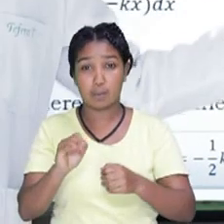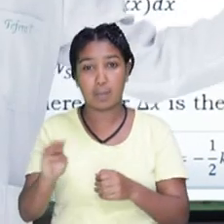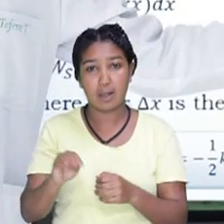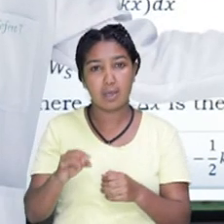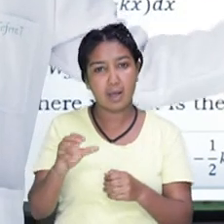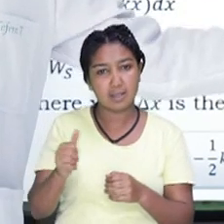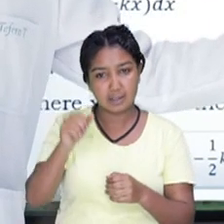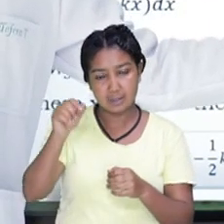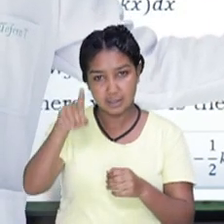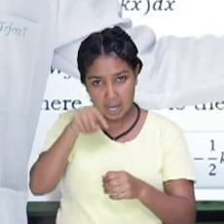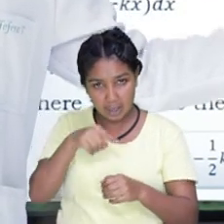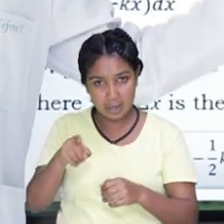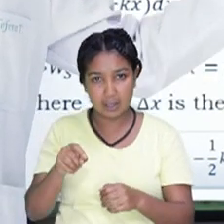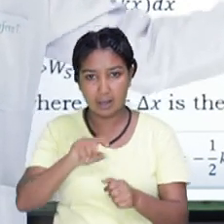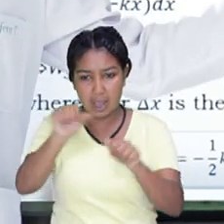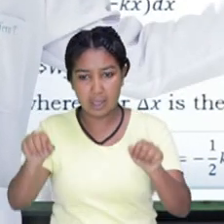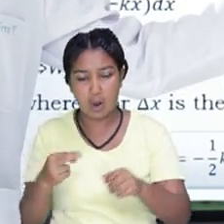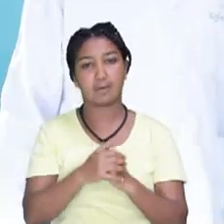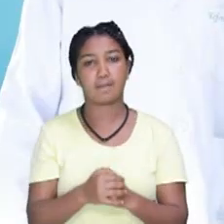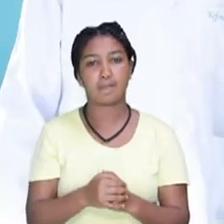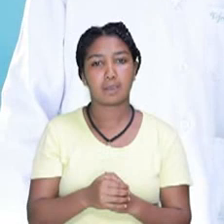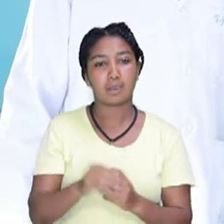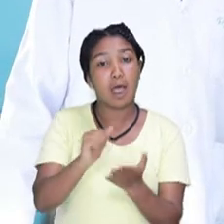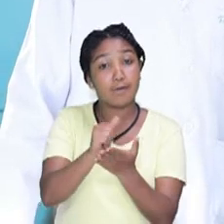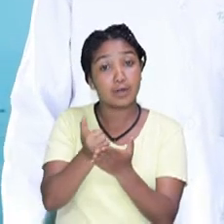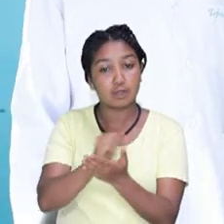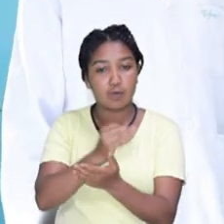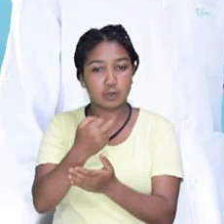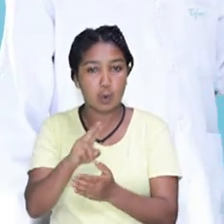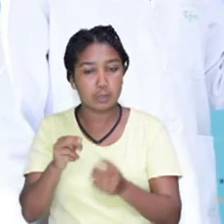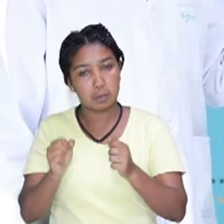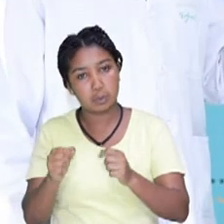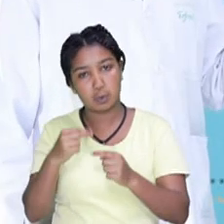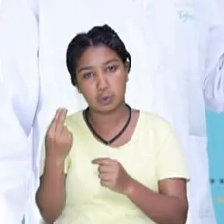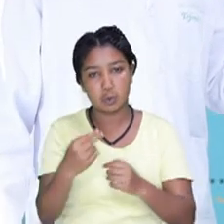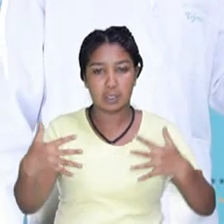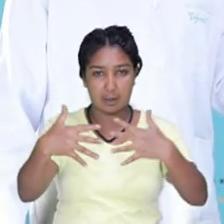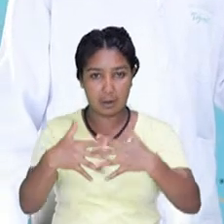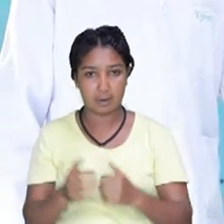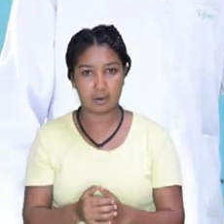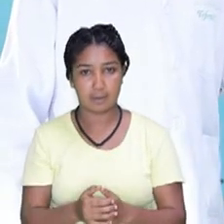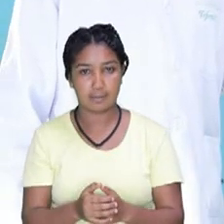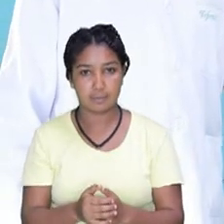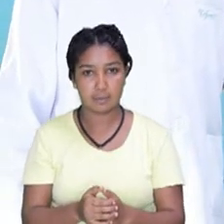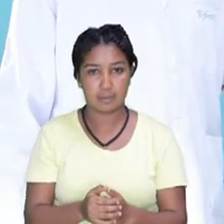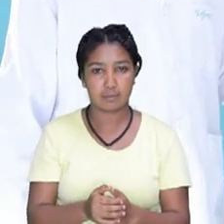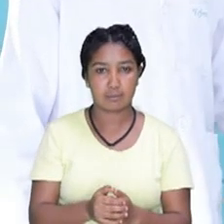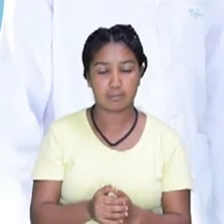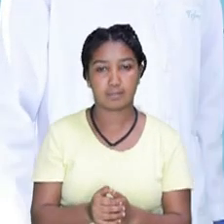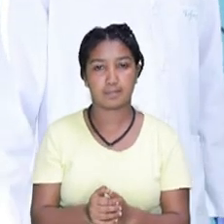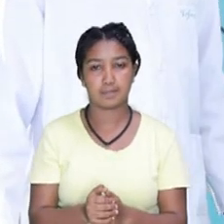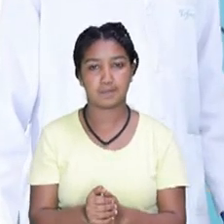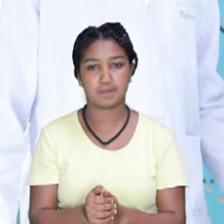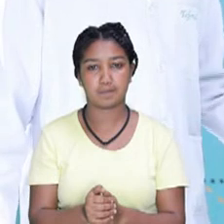either triangular area or finding the average force, or it's possible to use integral, but it is more or less in higher